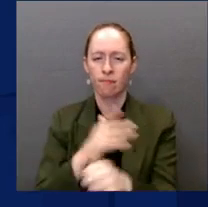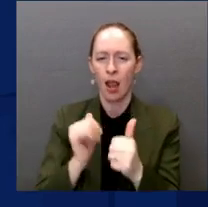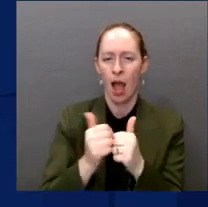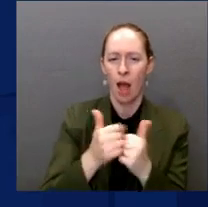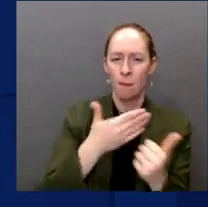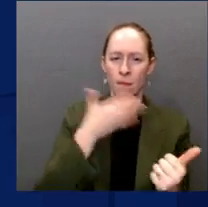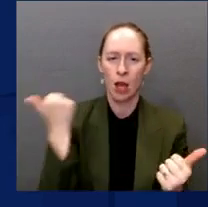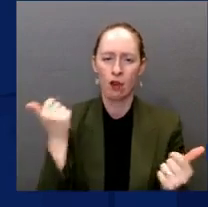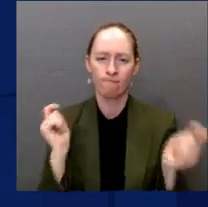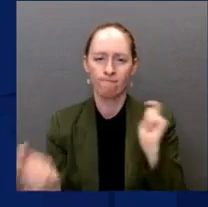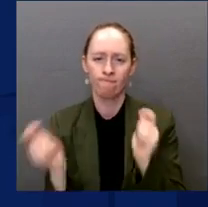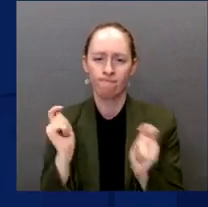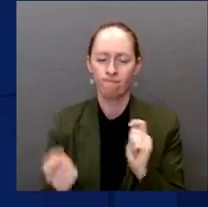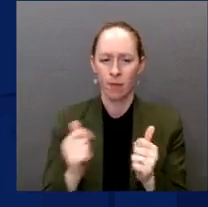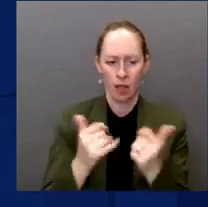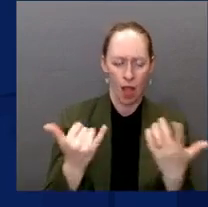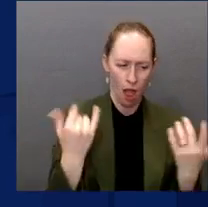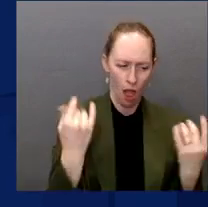Well before,